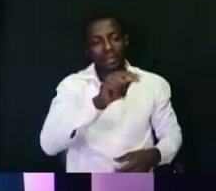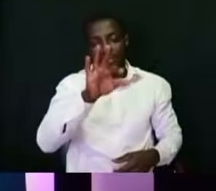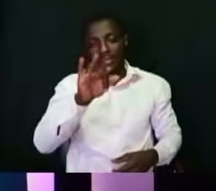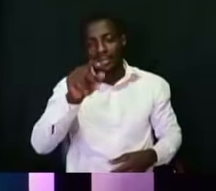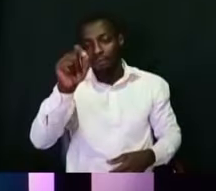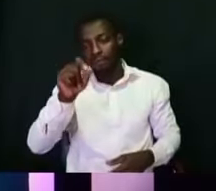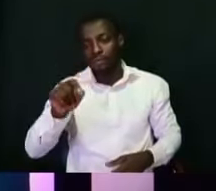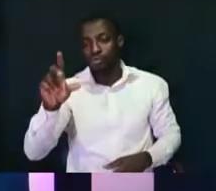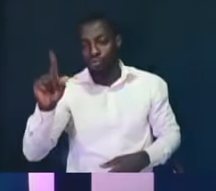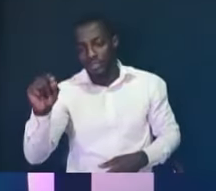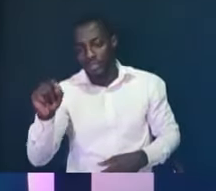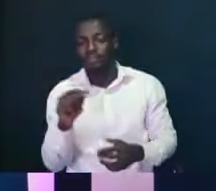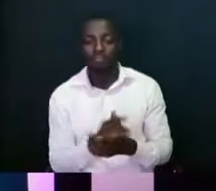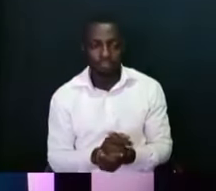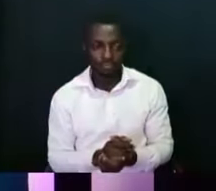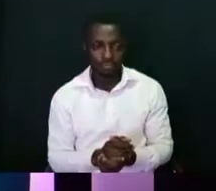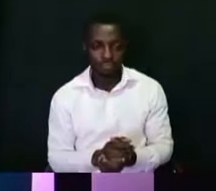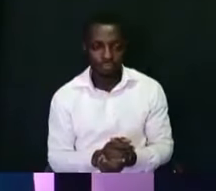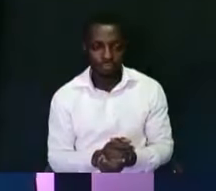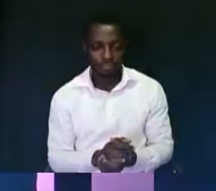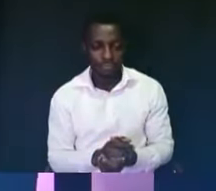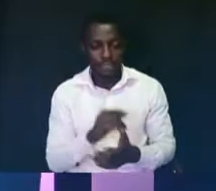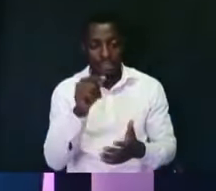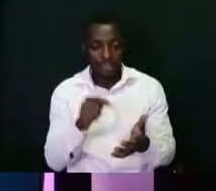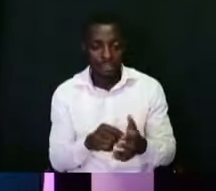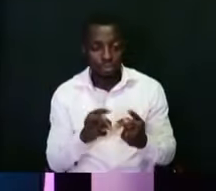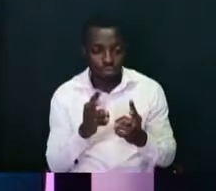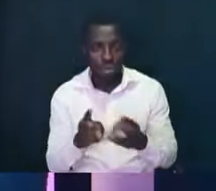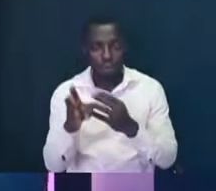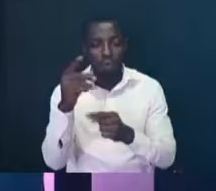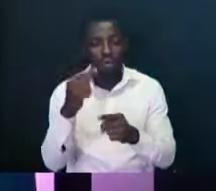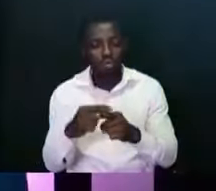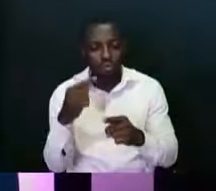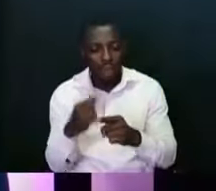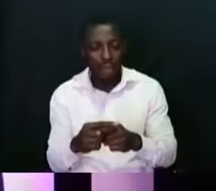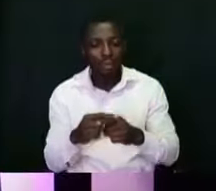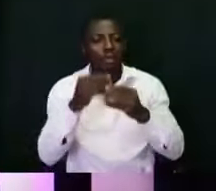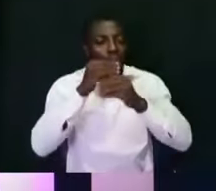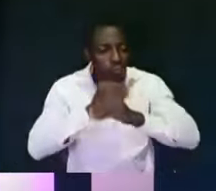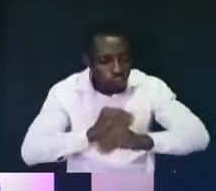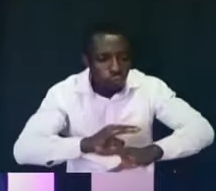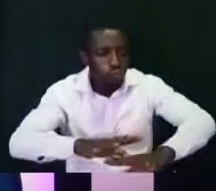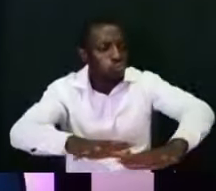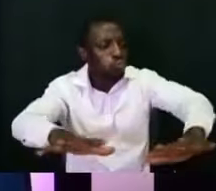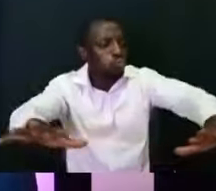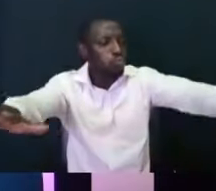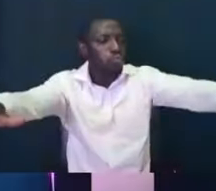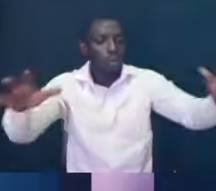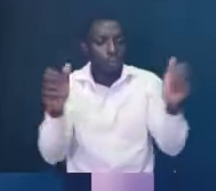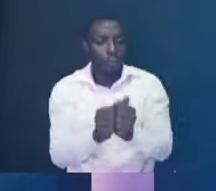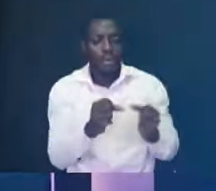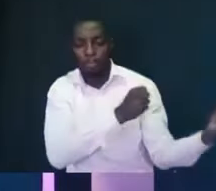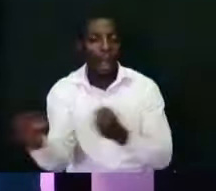In this way, the word of the Lord spread widely and grew in power. The word is growing